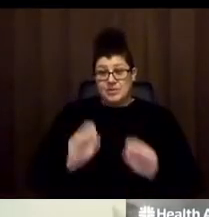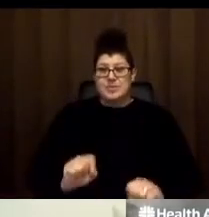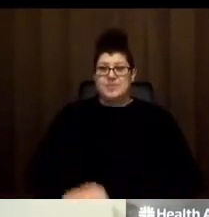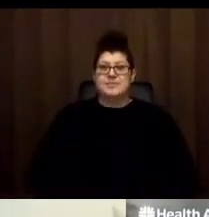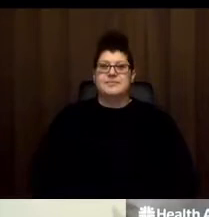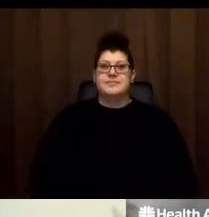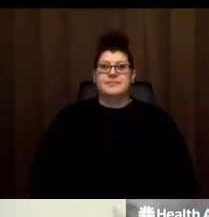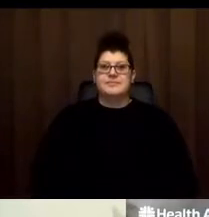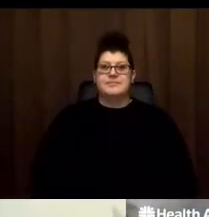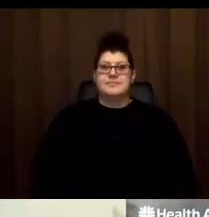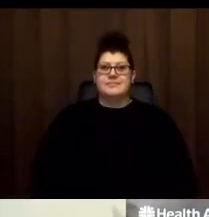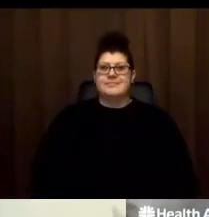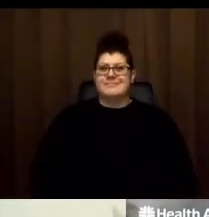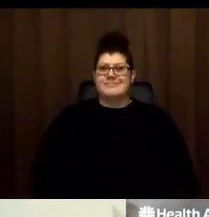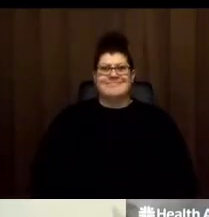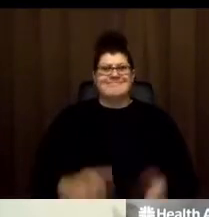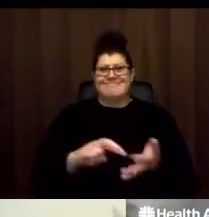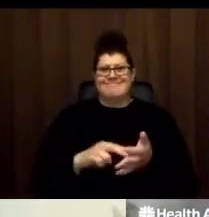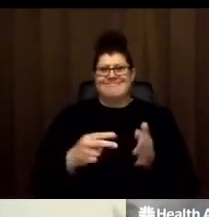So to begin, what is Medicare?